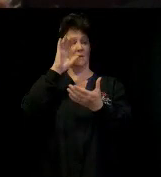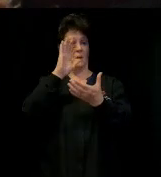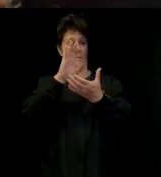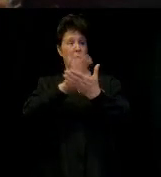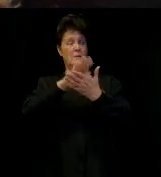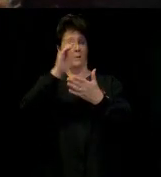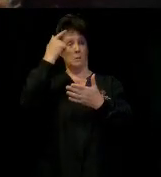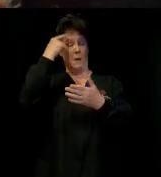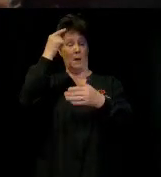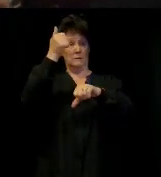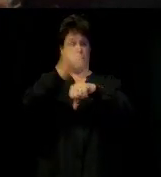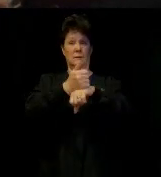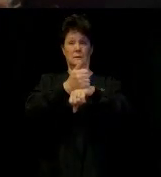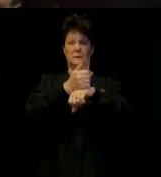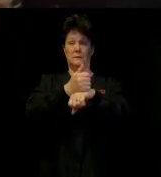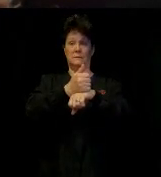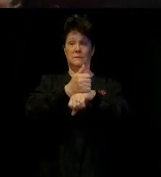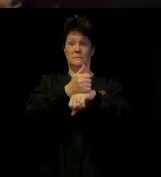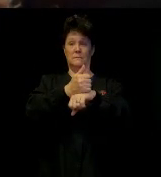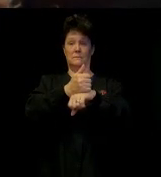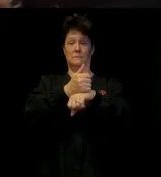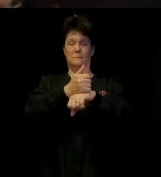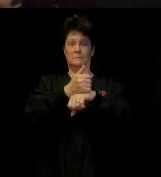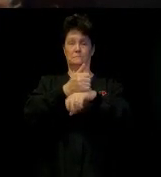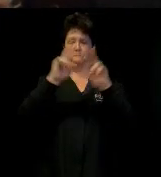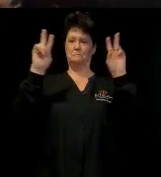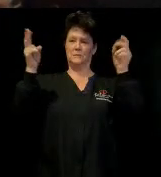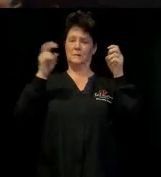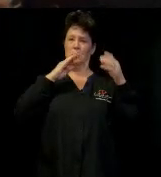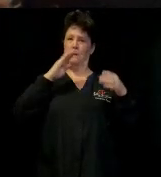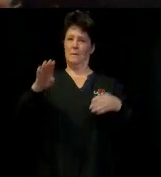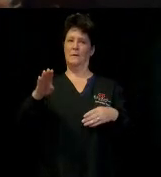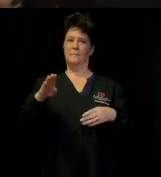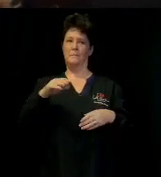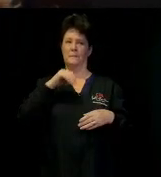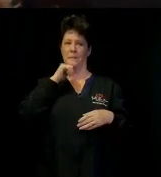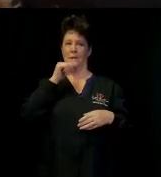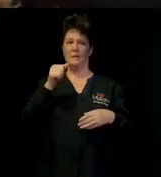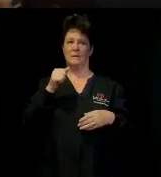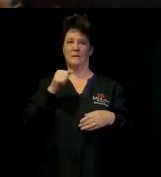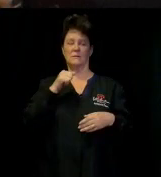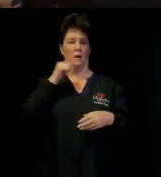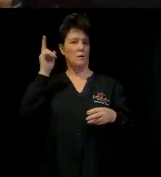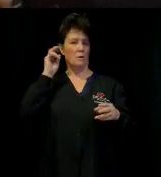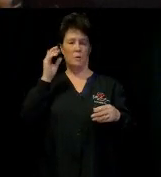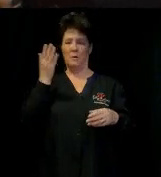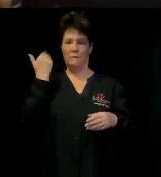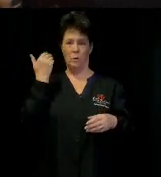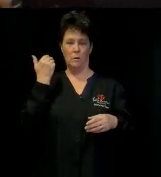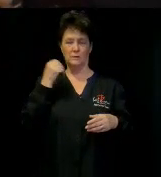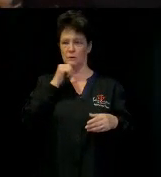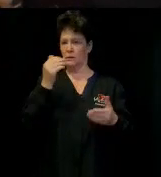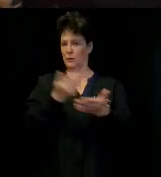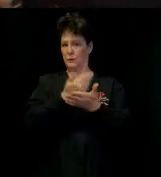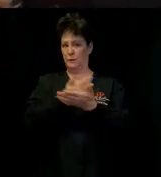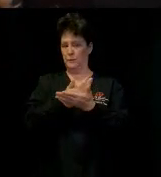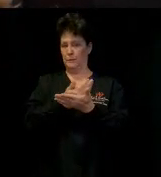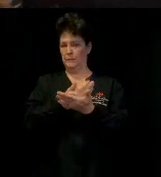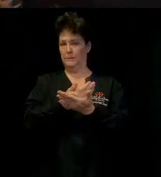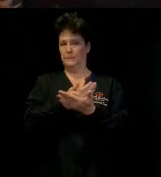Mindset. The Believer's Mindset. Tonight, it's not going to be anything you haven't heard before. It's not going to be anything